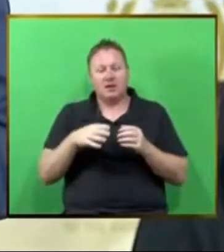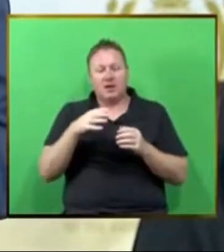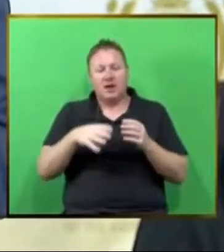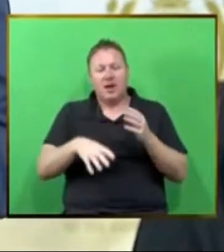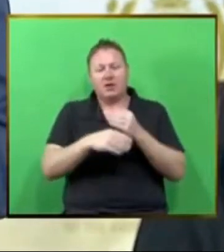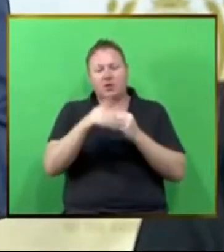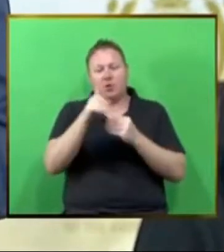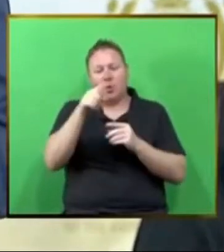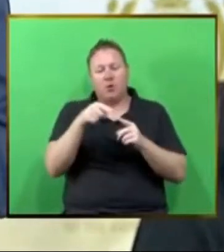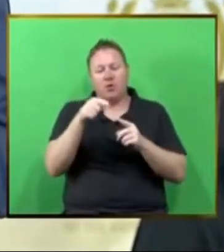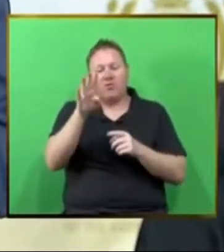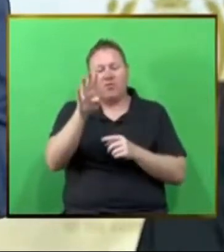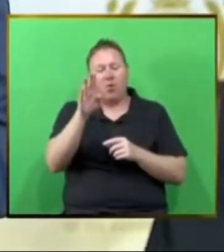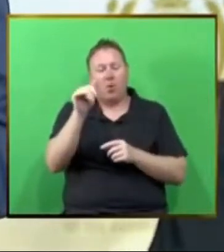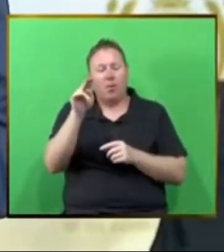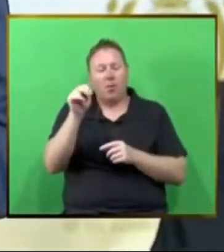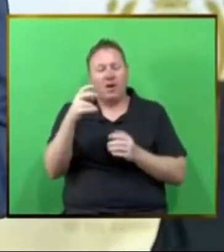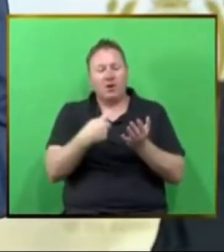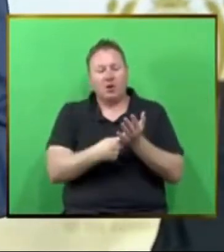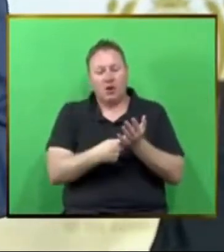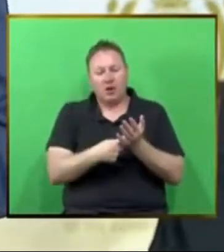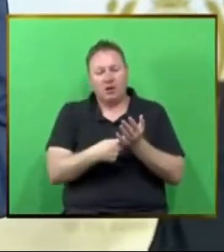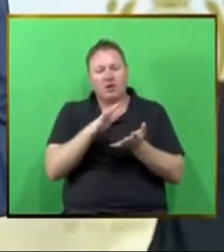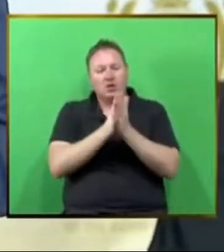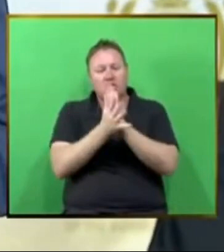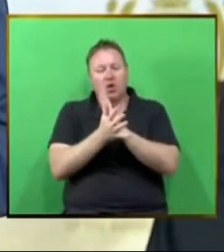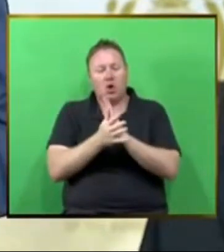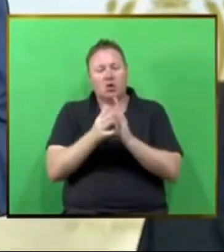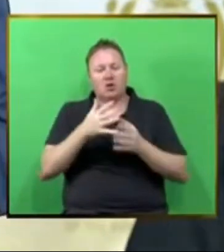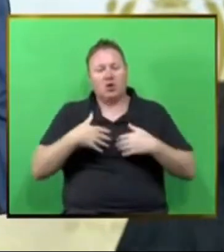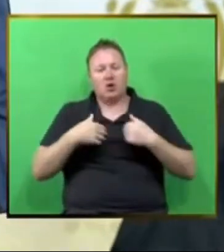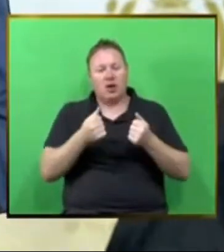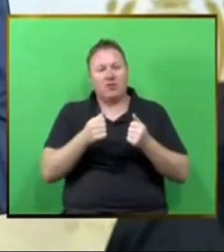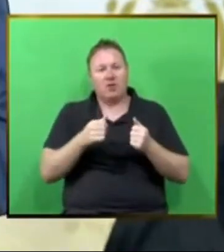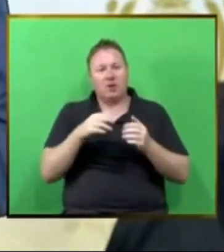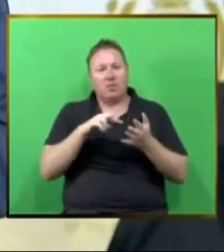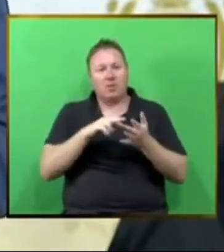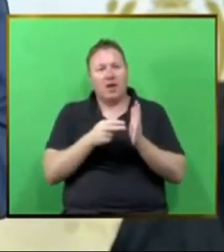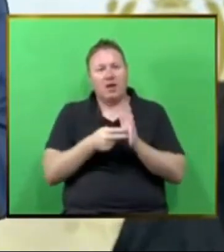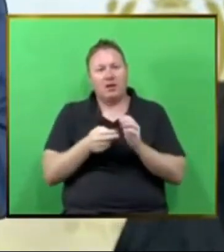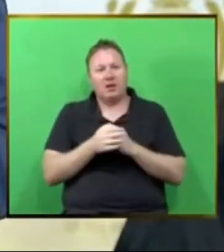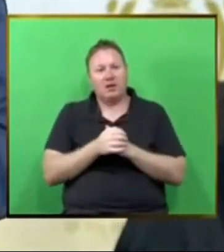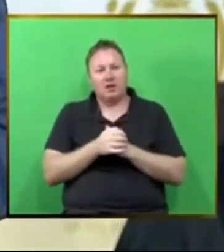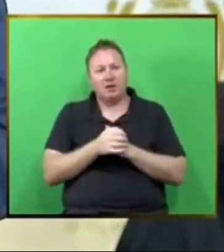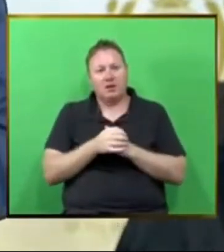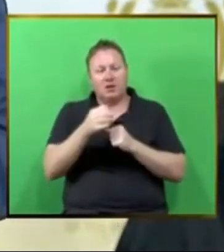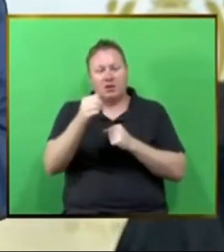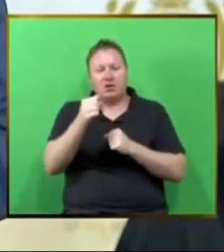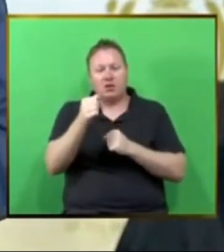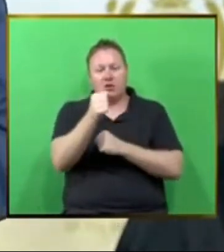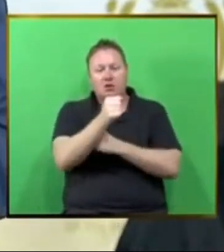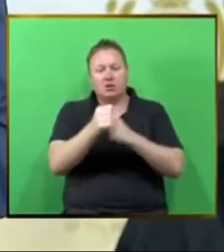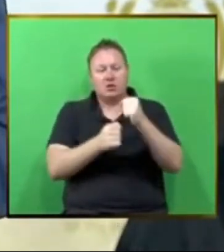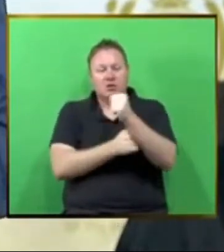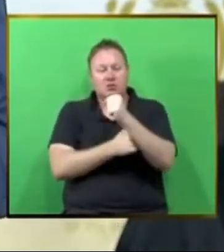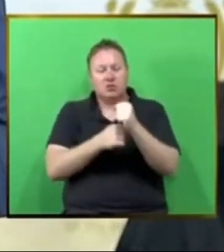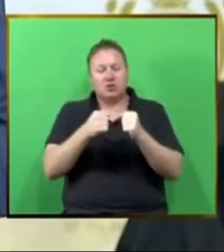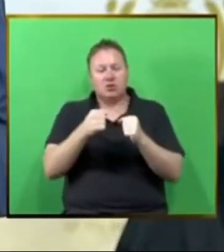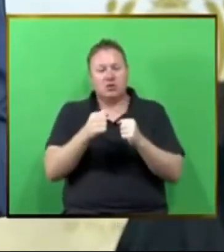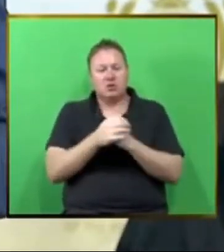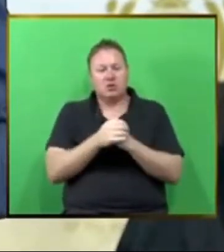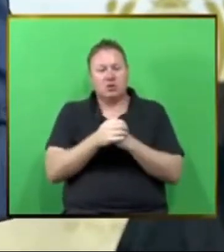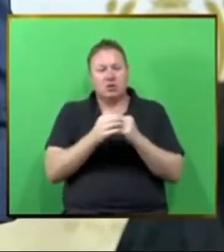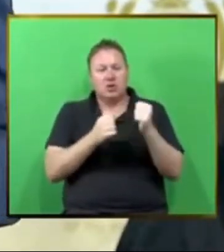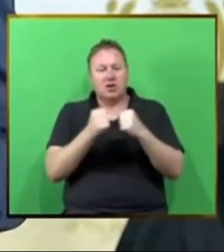is provided for municipal disaster recovery grant to fund the repair and reconstruction of infrastructure damage by